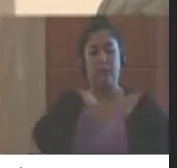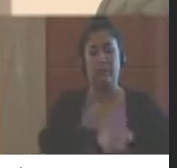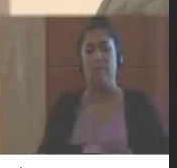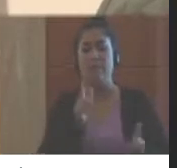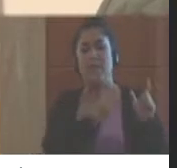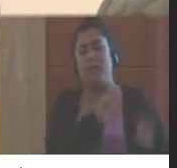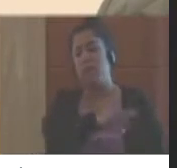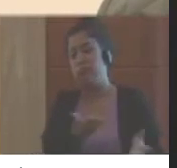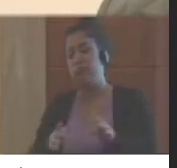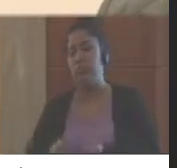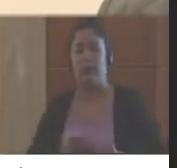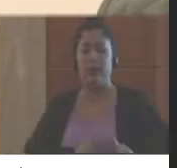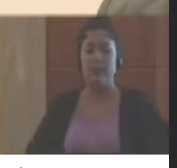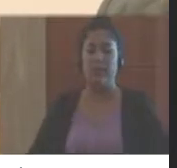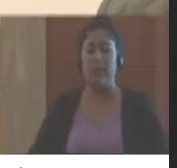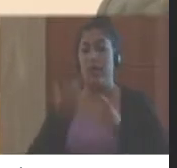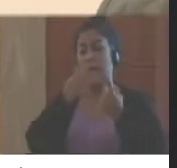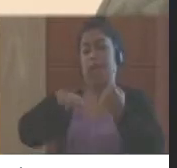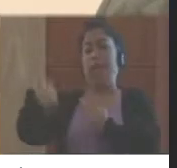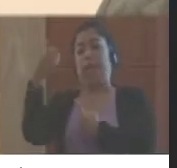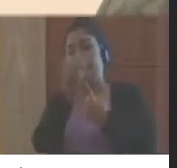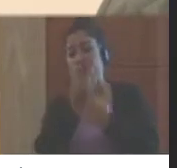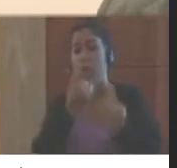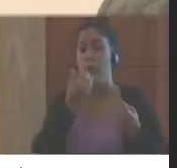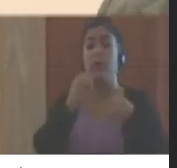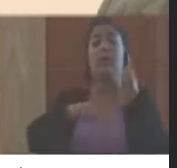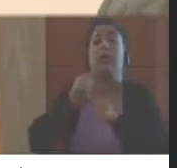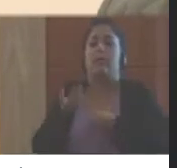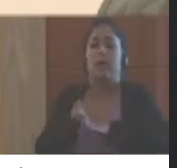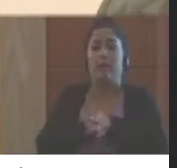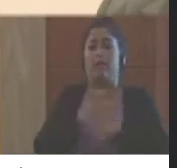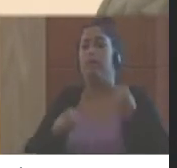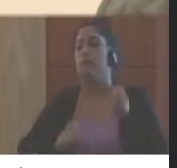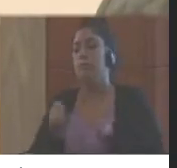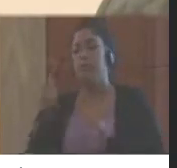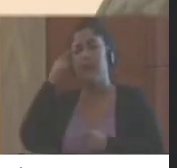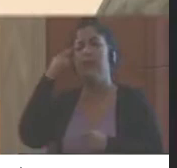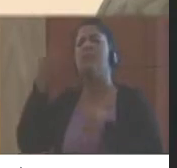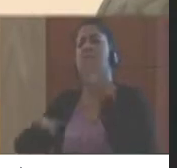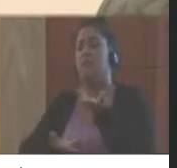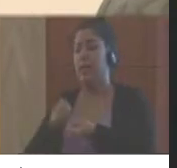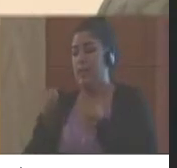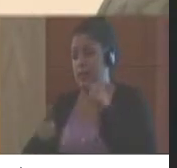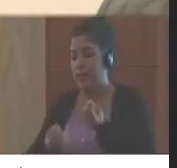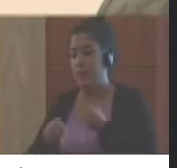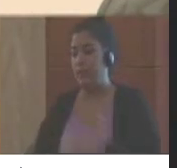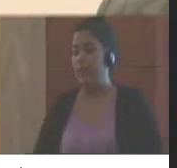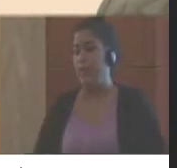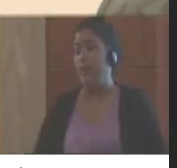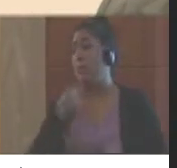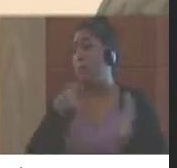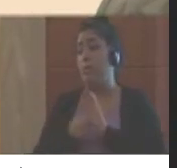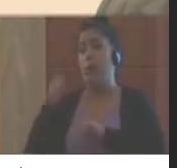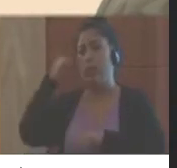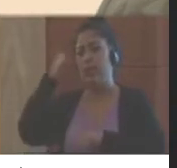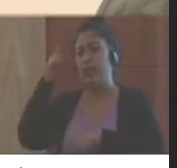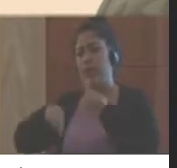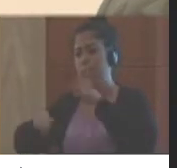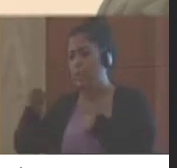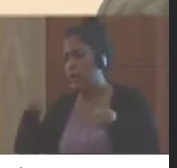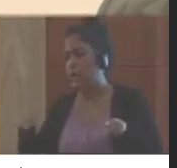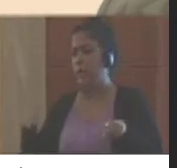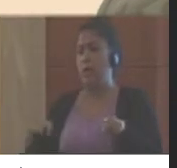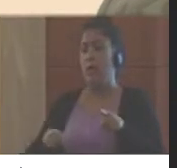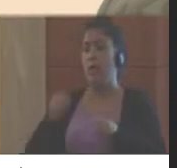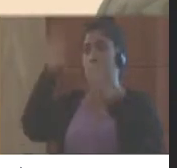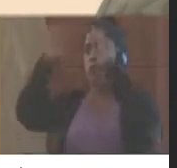to. And number two, considering that climate change does not wait, that every year it is more rain,